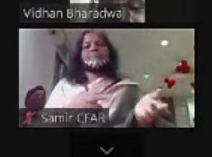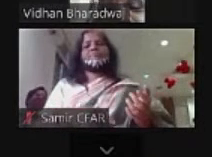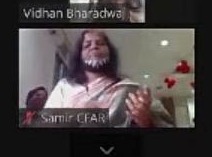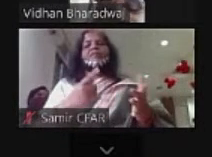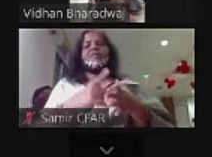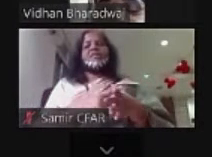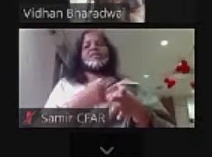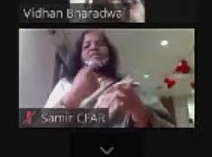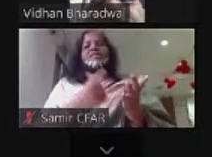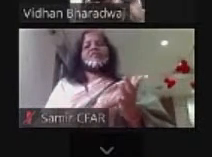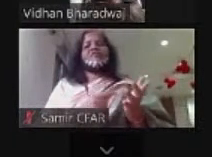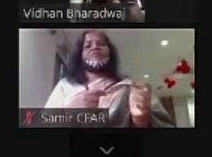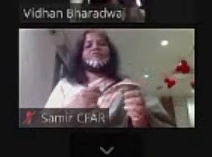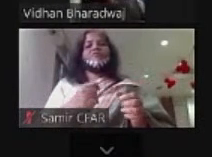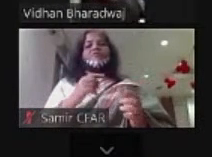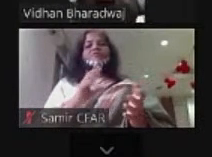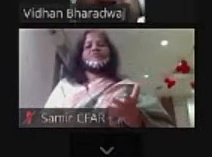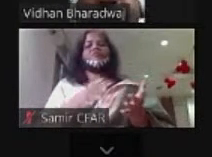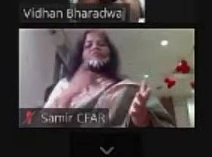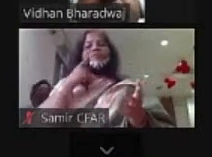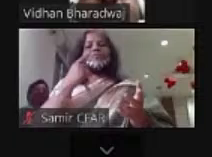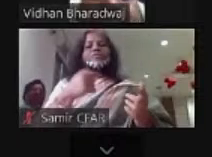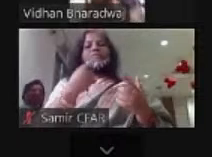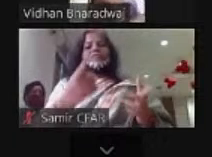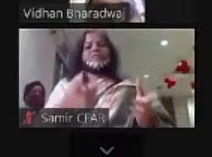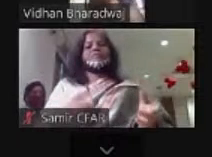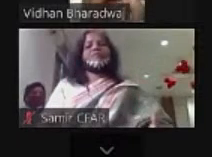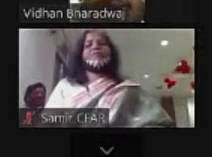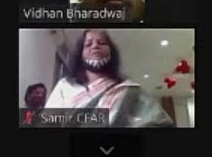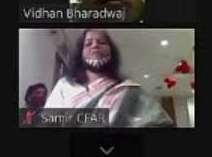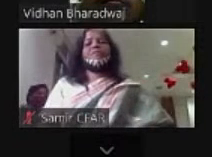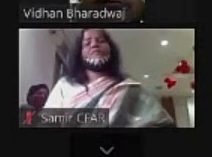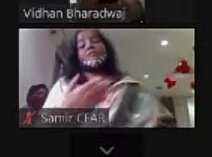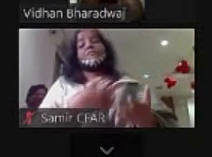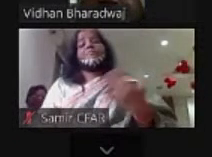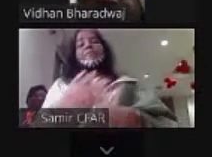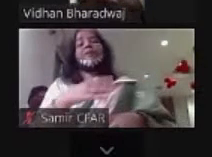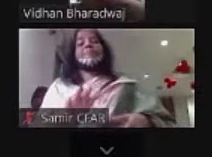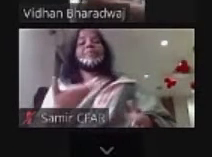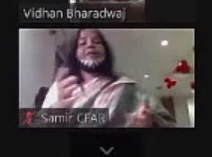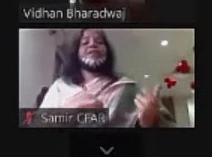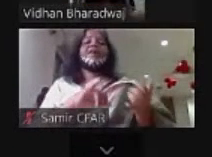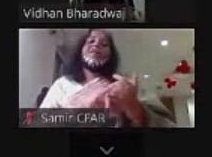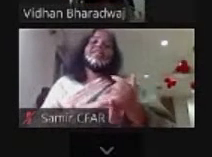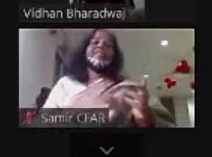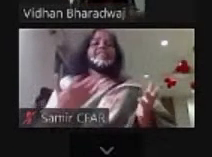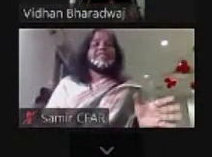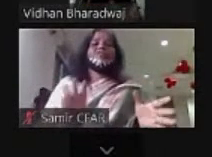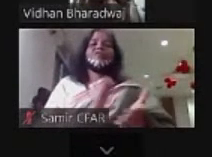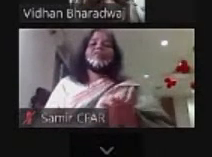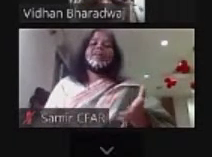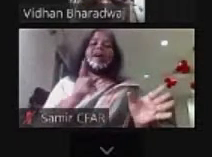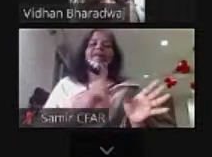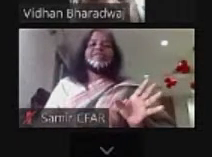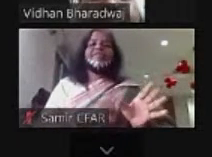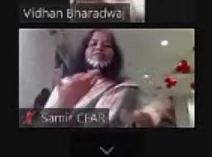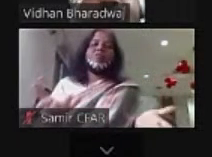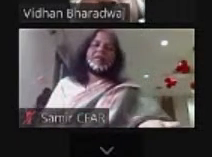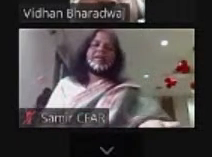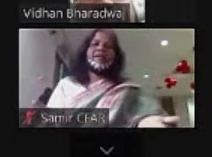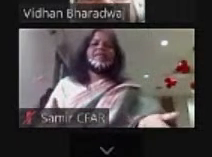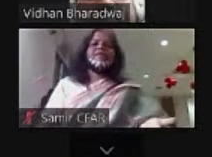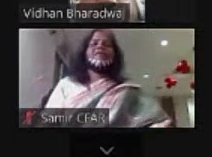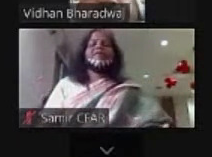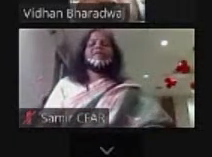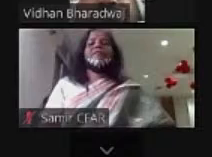that all the WASH related assistance and services are essential for people with disabilities, and more